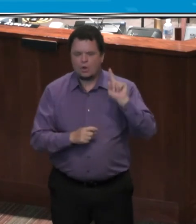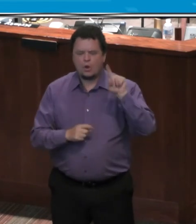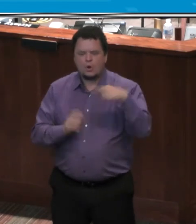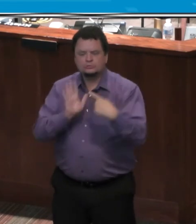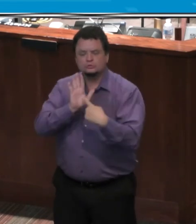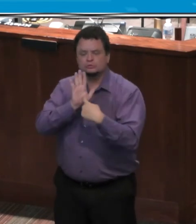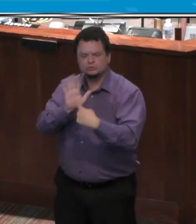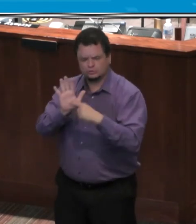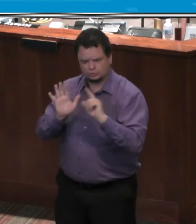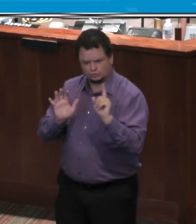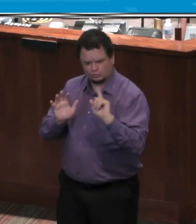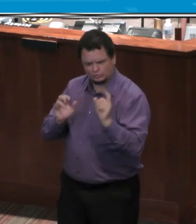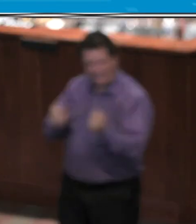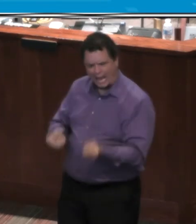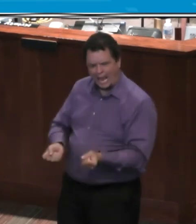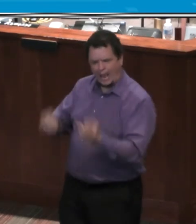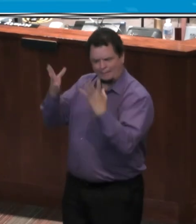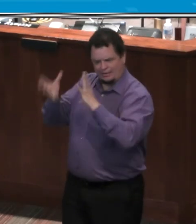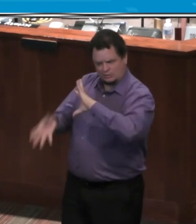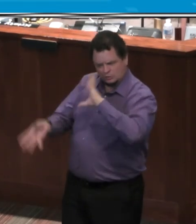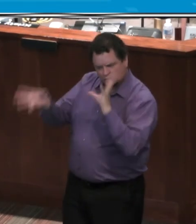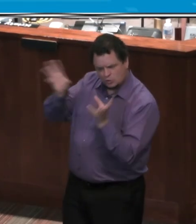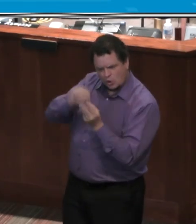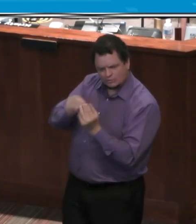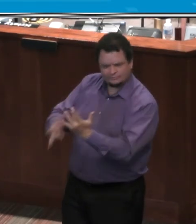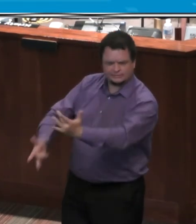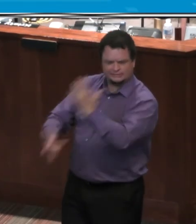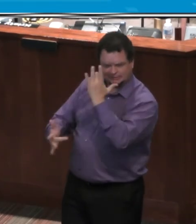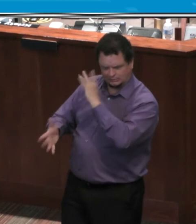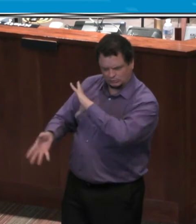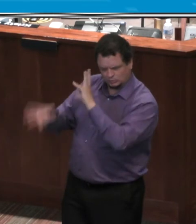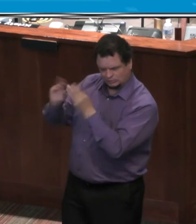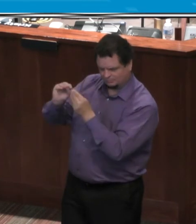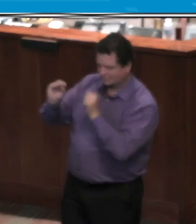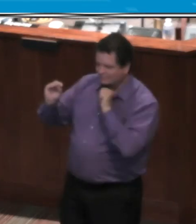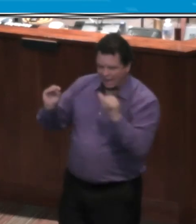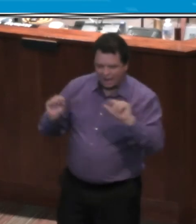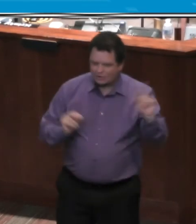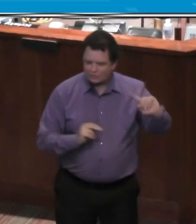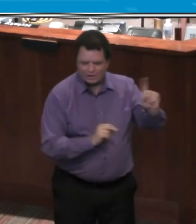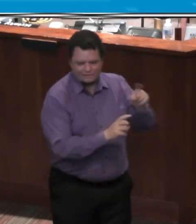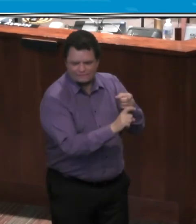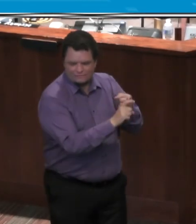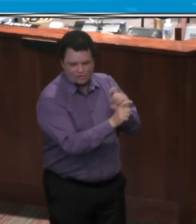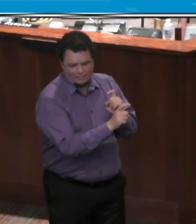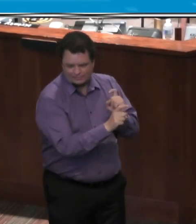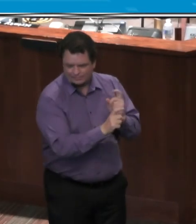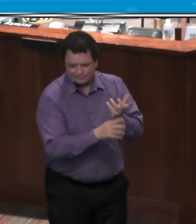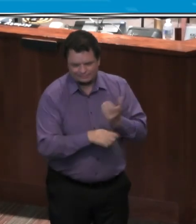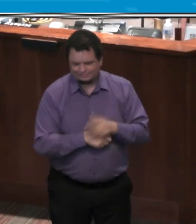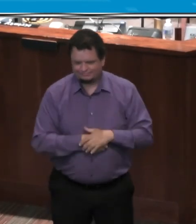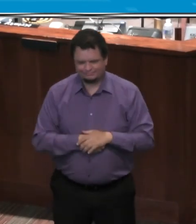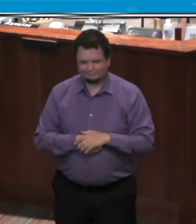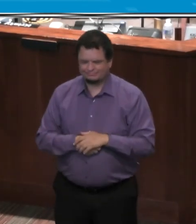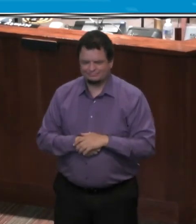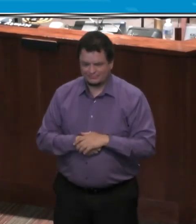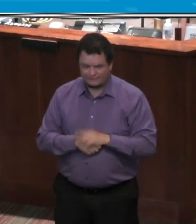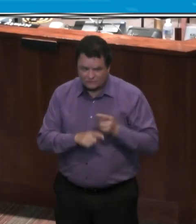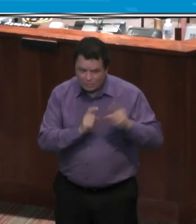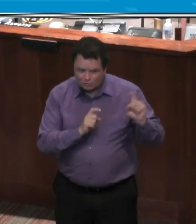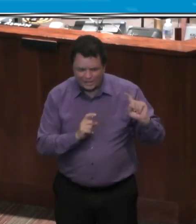for future erudition, since the hospital system does have a larger catchment area than simply El Paso